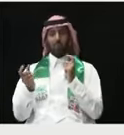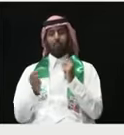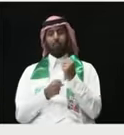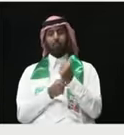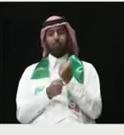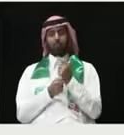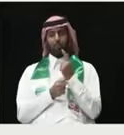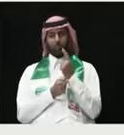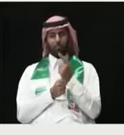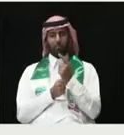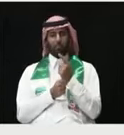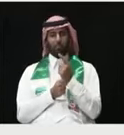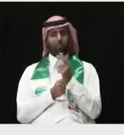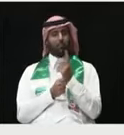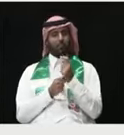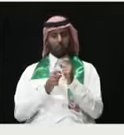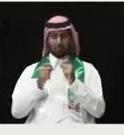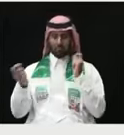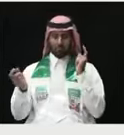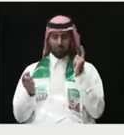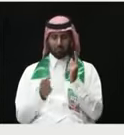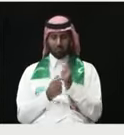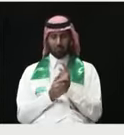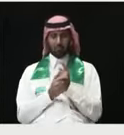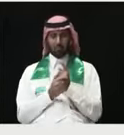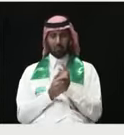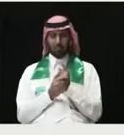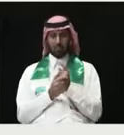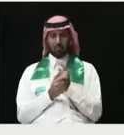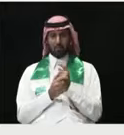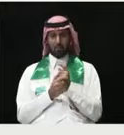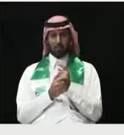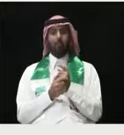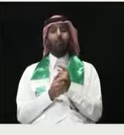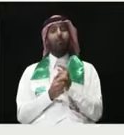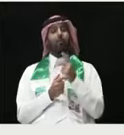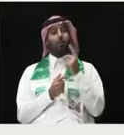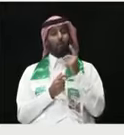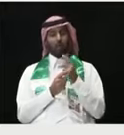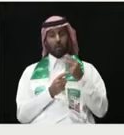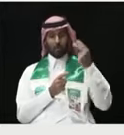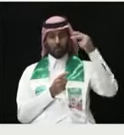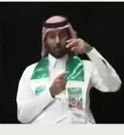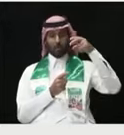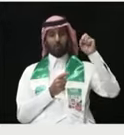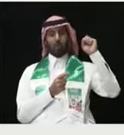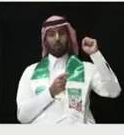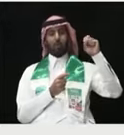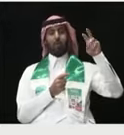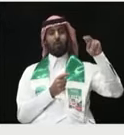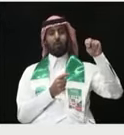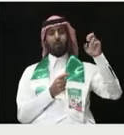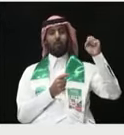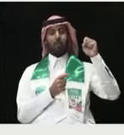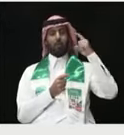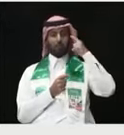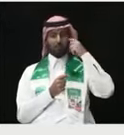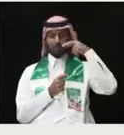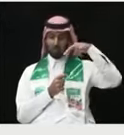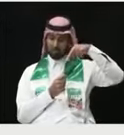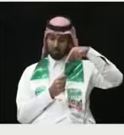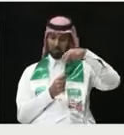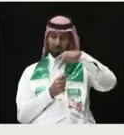action. What is the long action that we've got in here? Hans was walking, so this is the idea